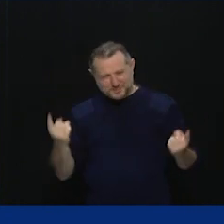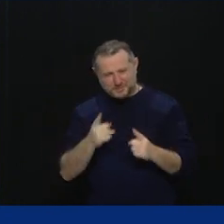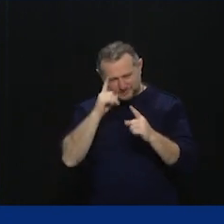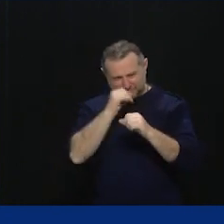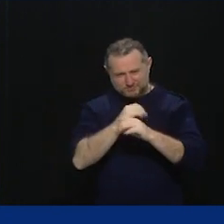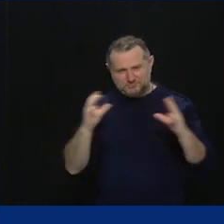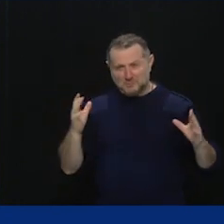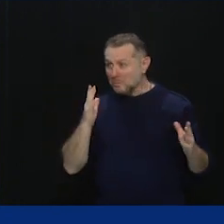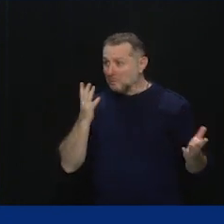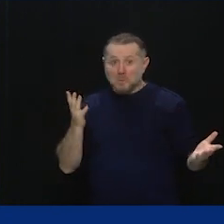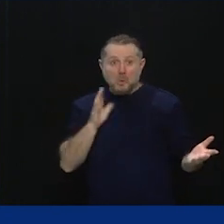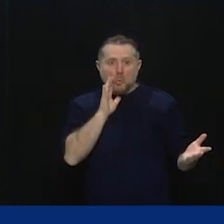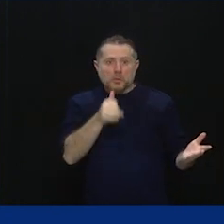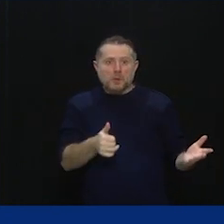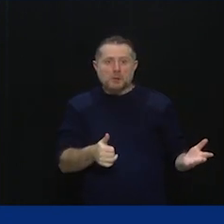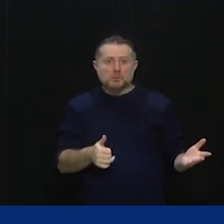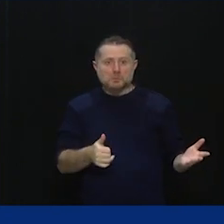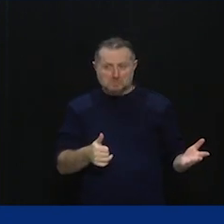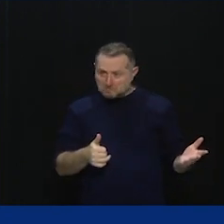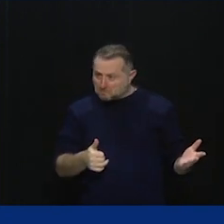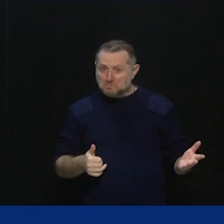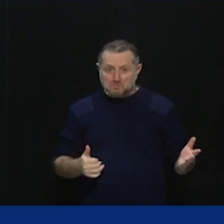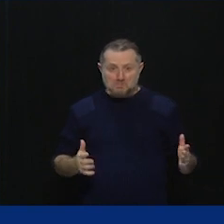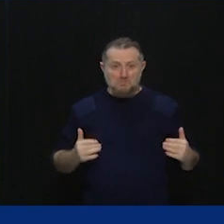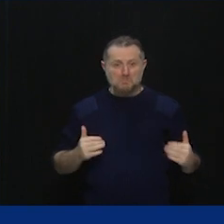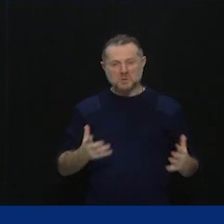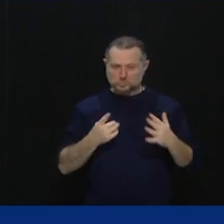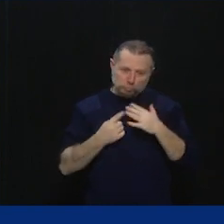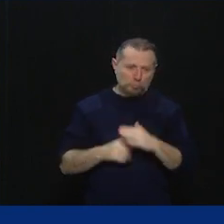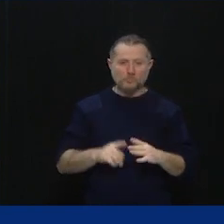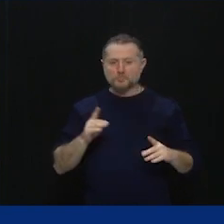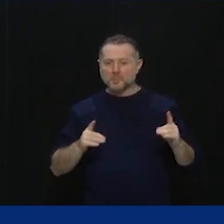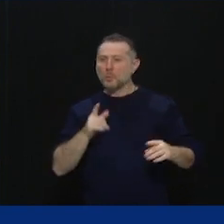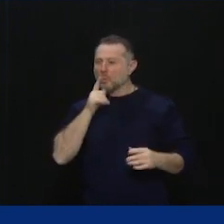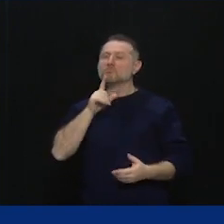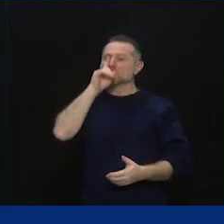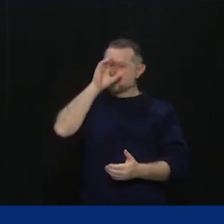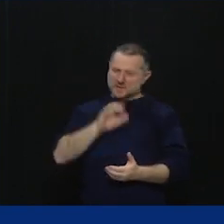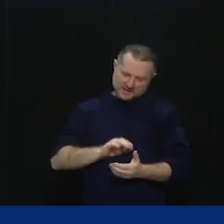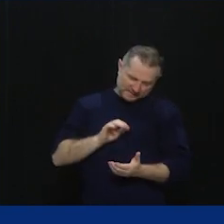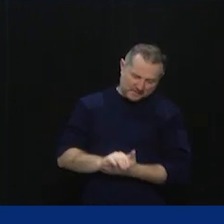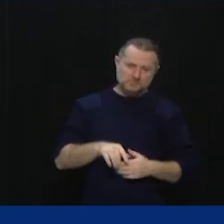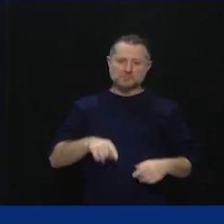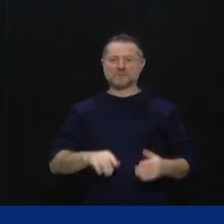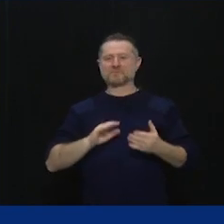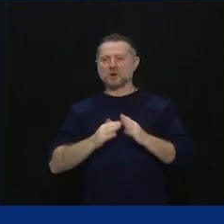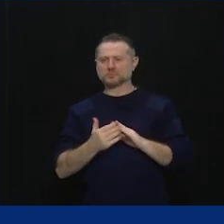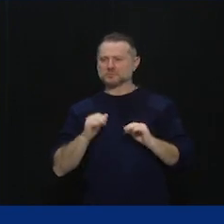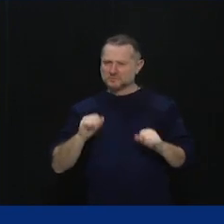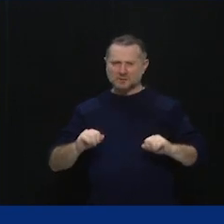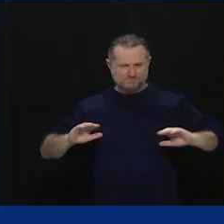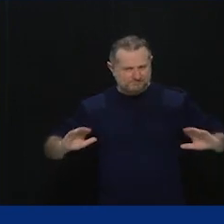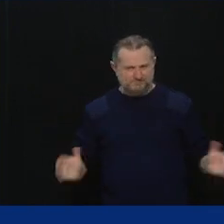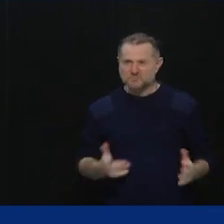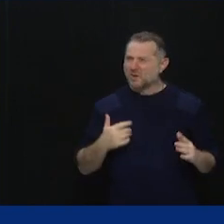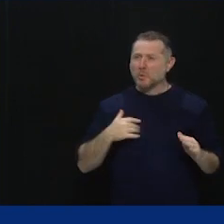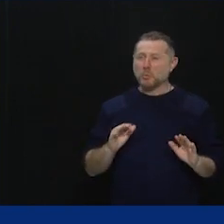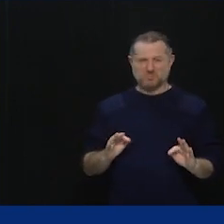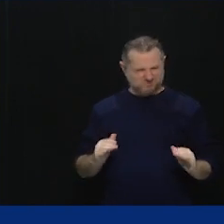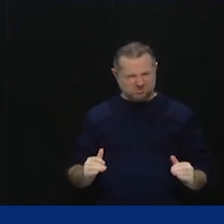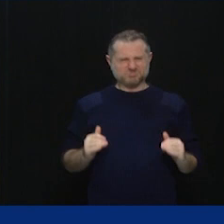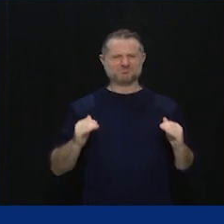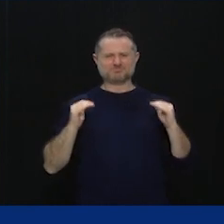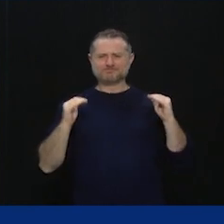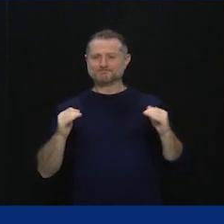happen, but it starts with people who believe in this community and say we can do things better. That is my philosophy for the state of New York. I see the